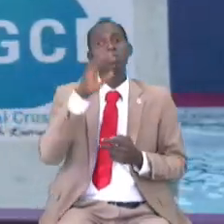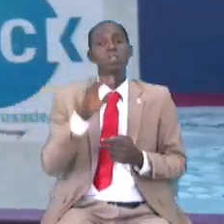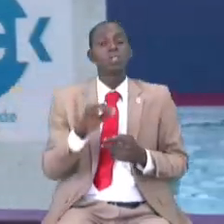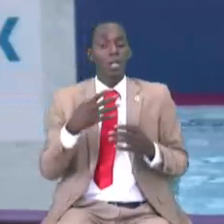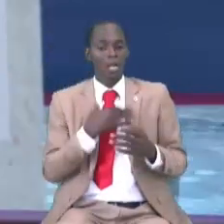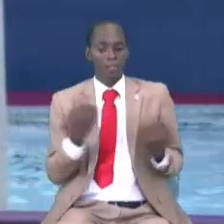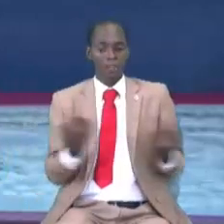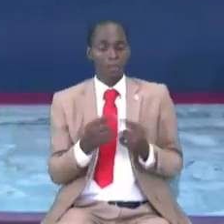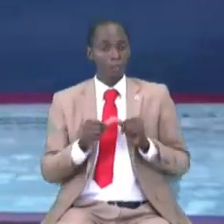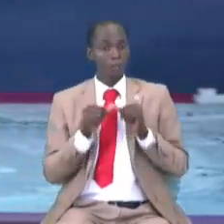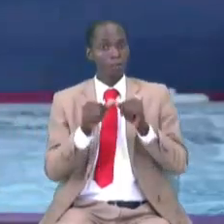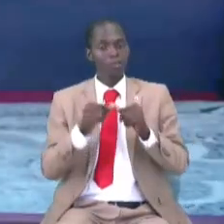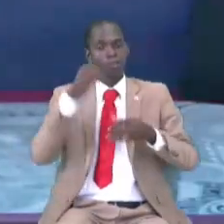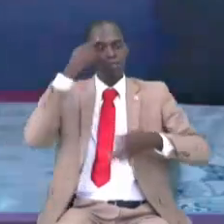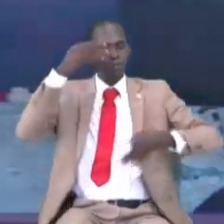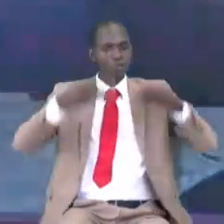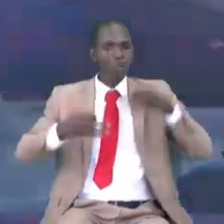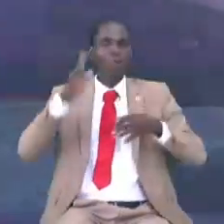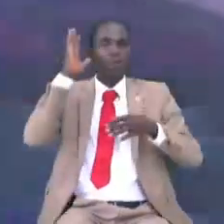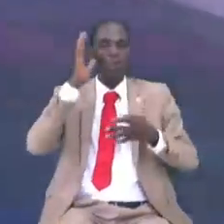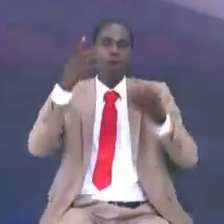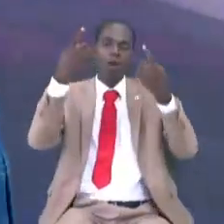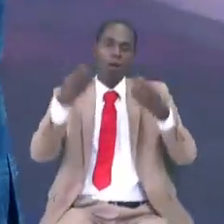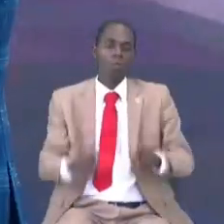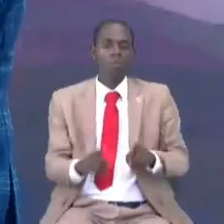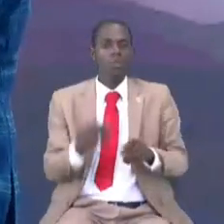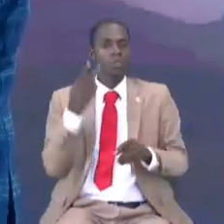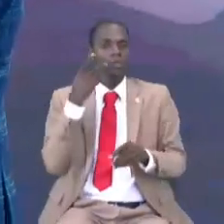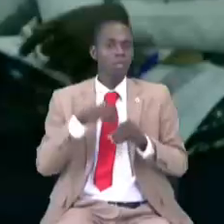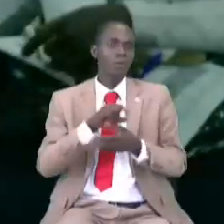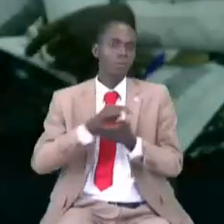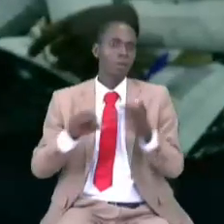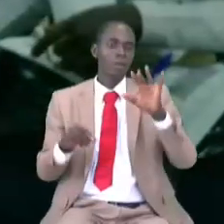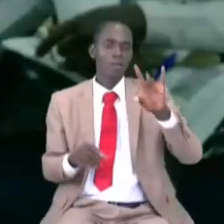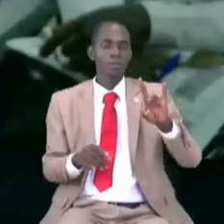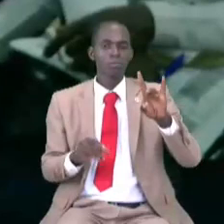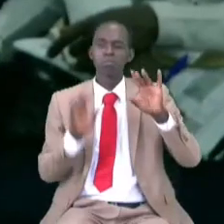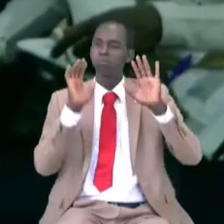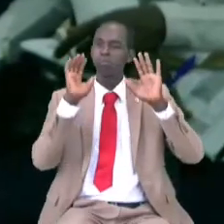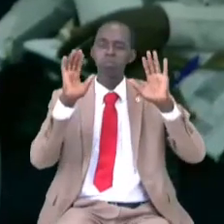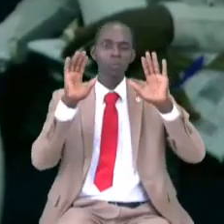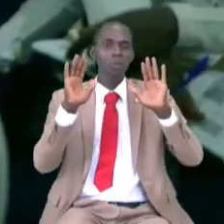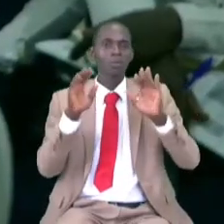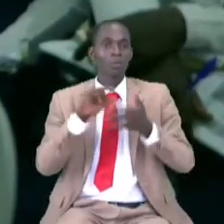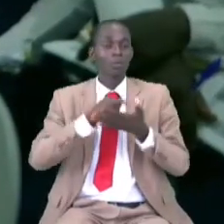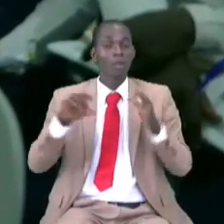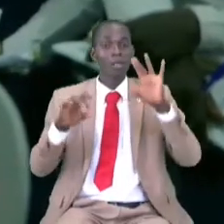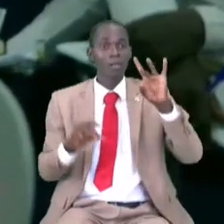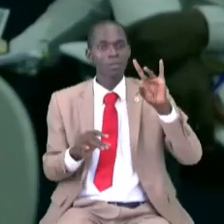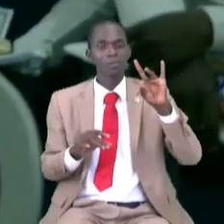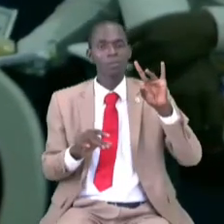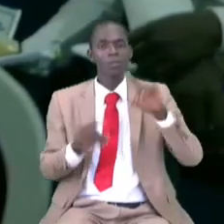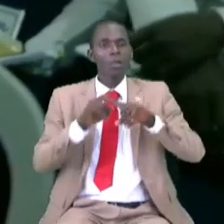verse 8 is wonderful. Look at verse 8. In verse 8, but let man and beast be